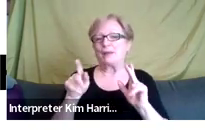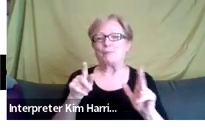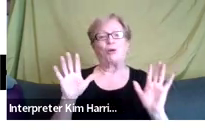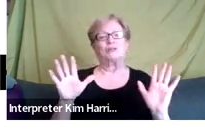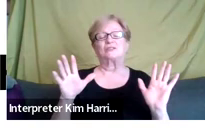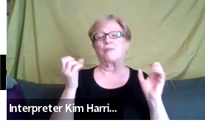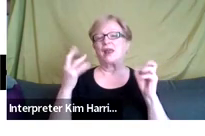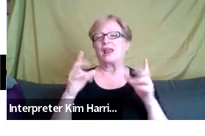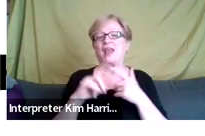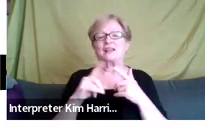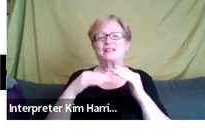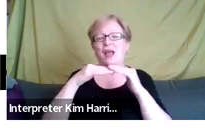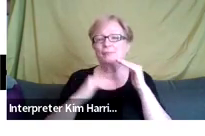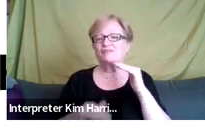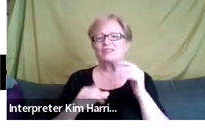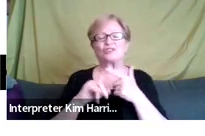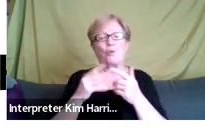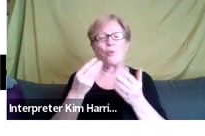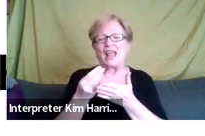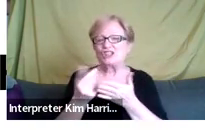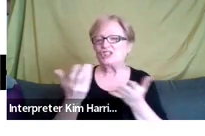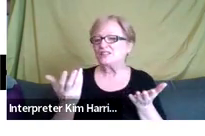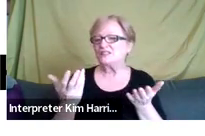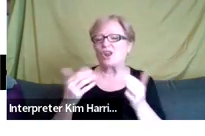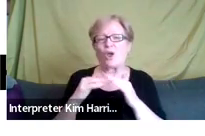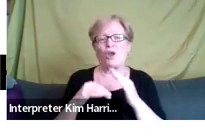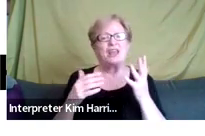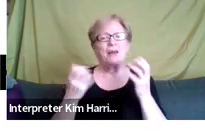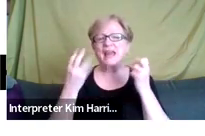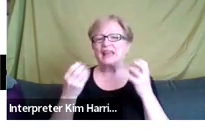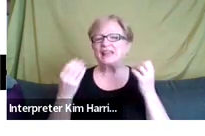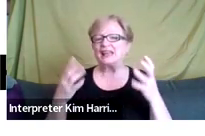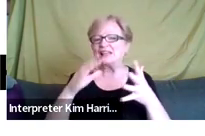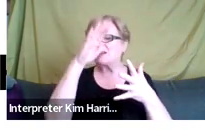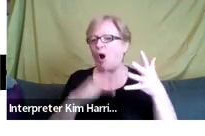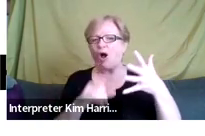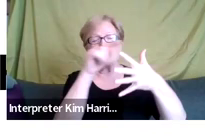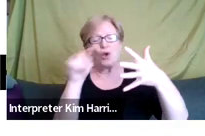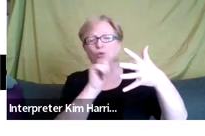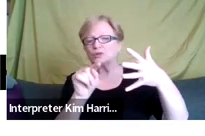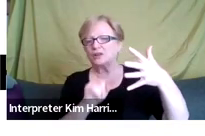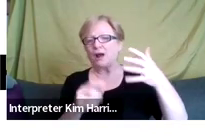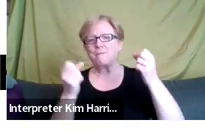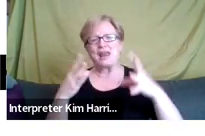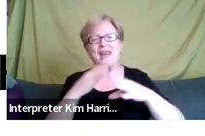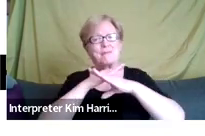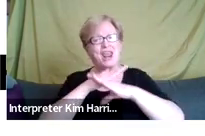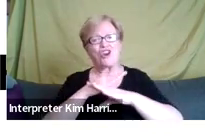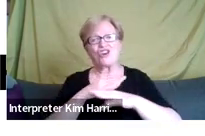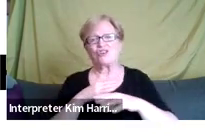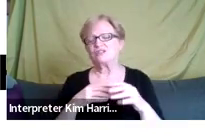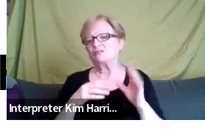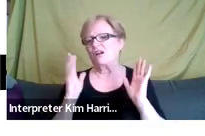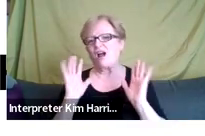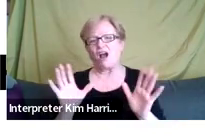And subminimum wages. Again, just all of those things are huge barriers